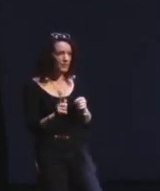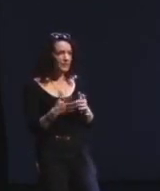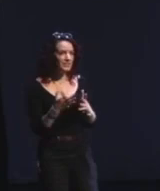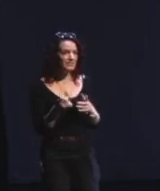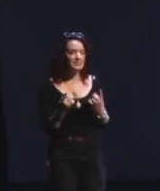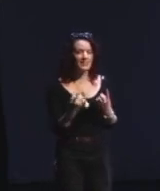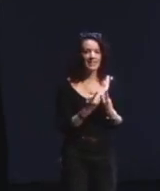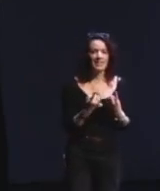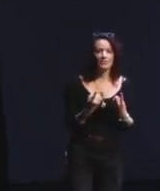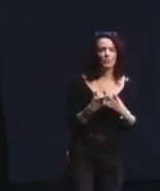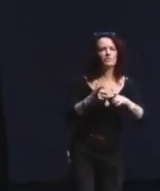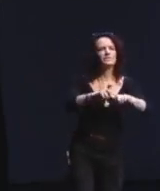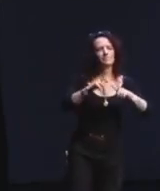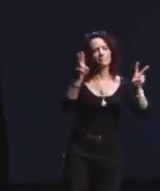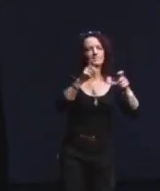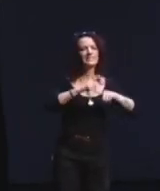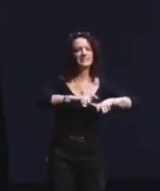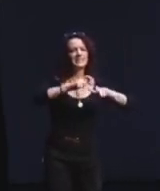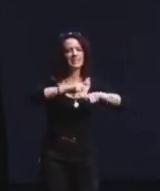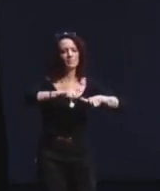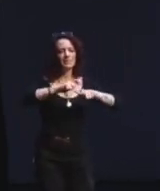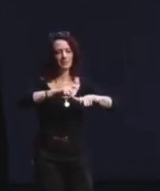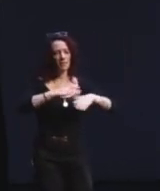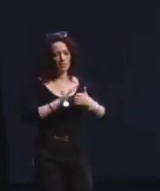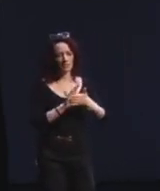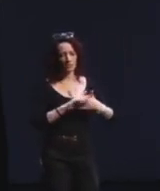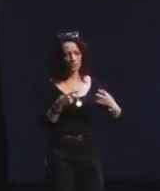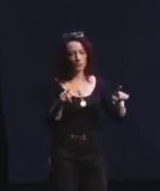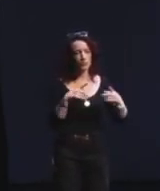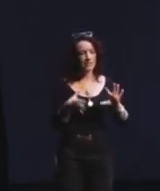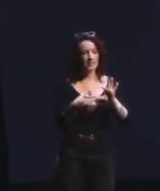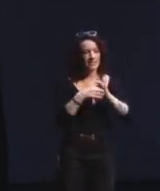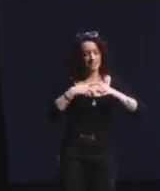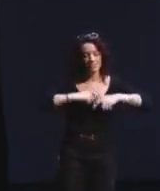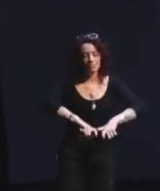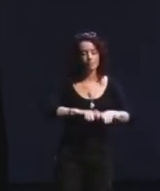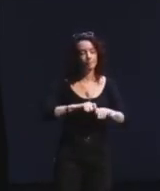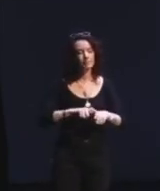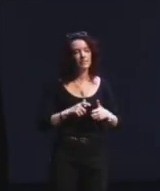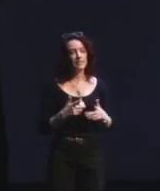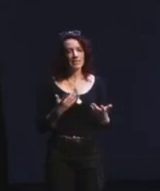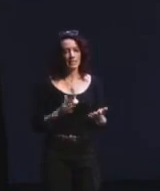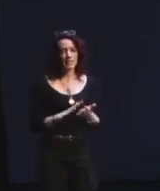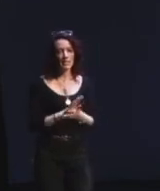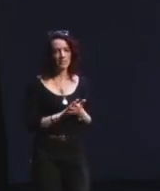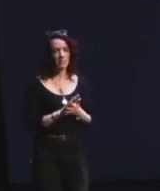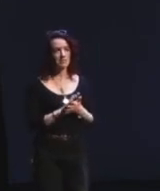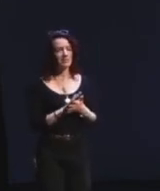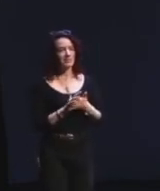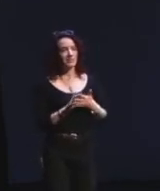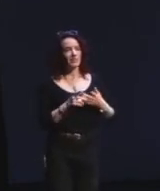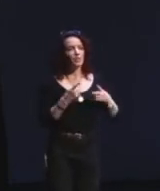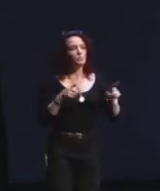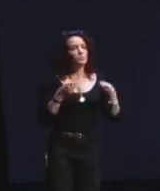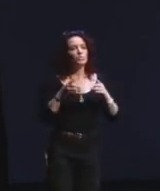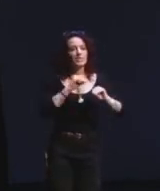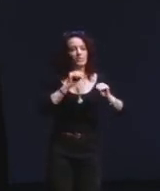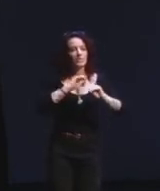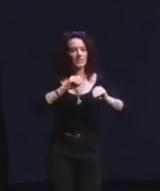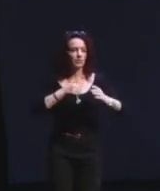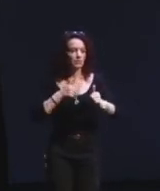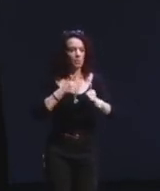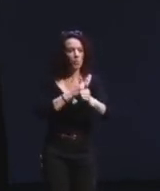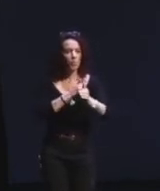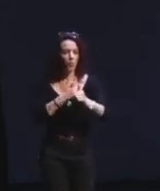the issue of sustainability and sustaining musical engagement, a sustainable music education is going to support